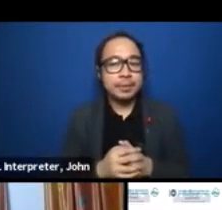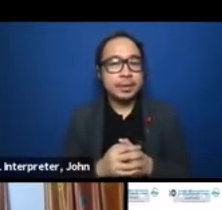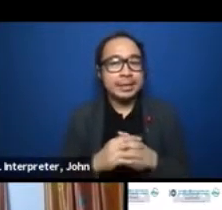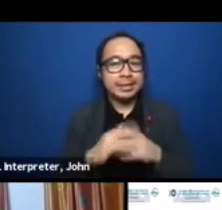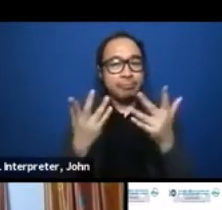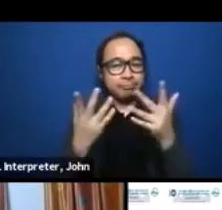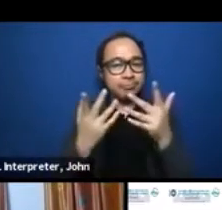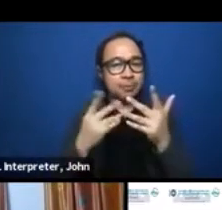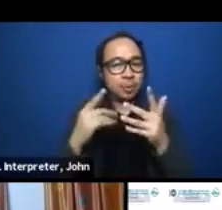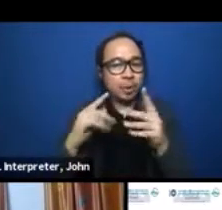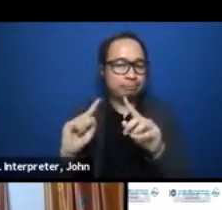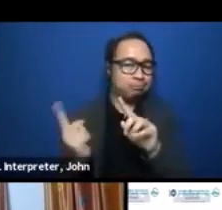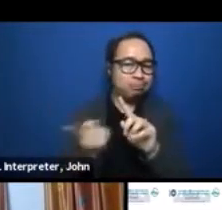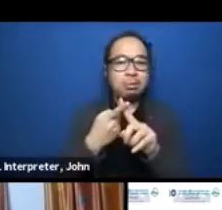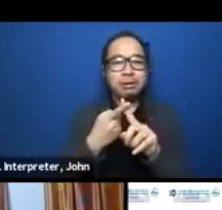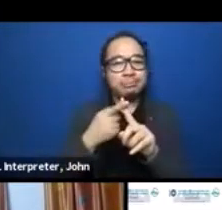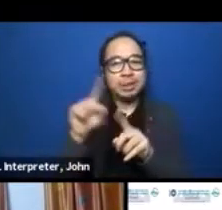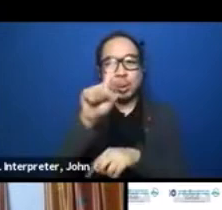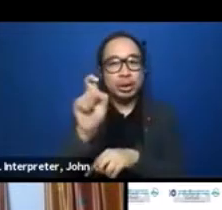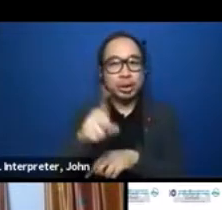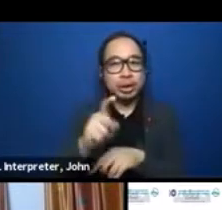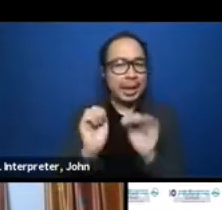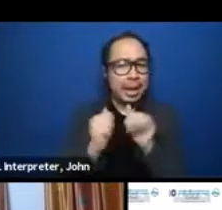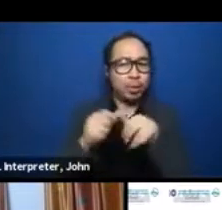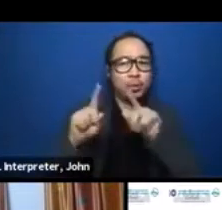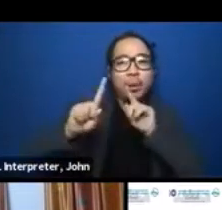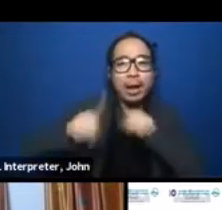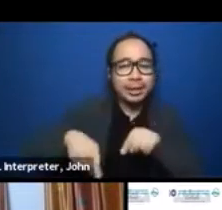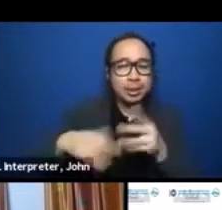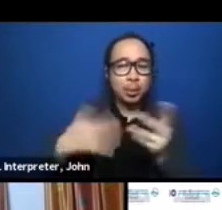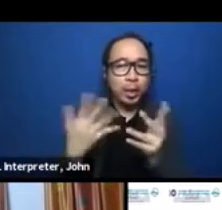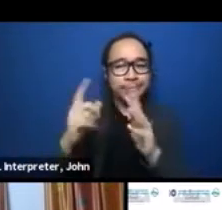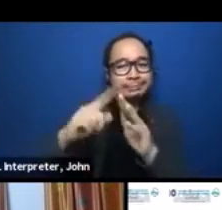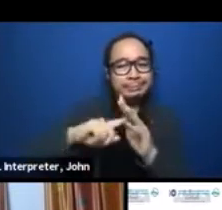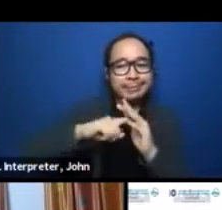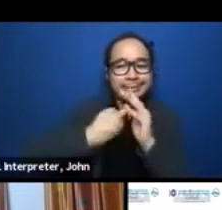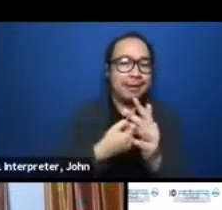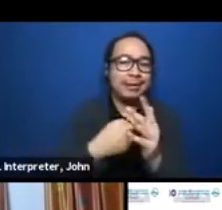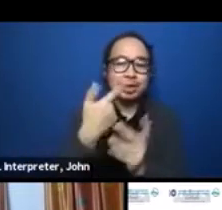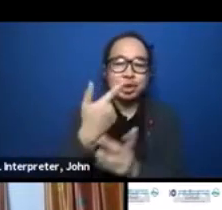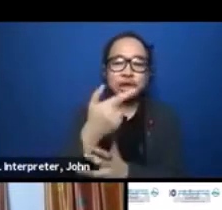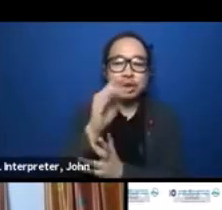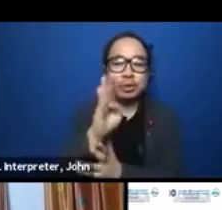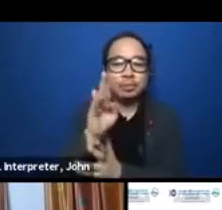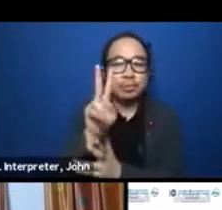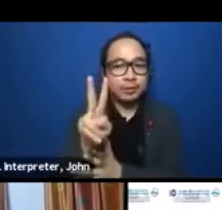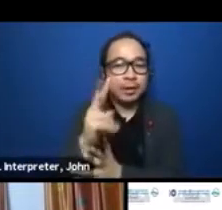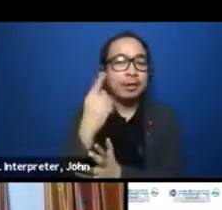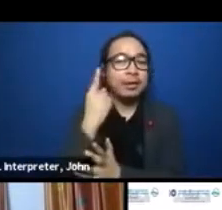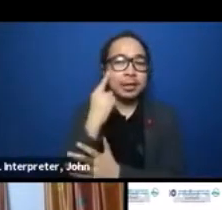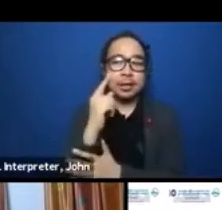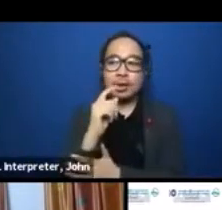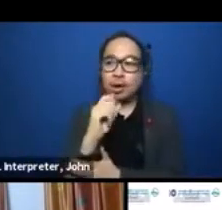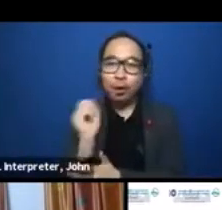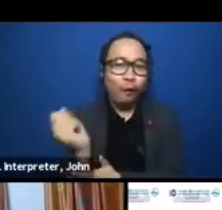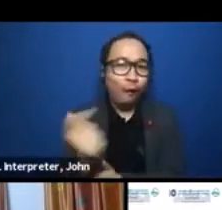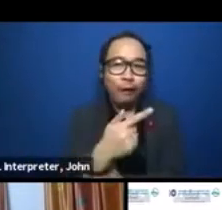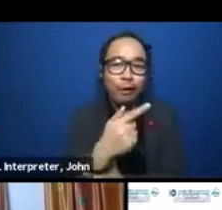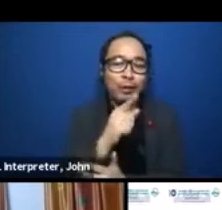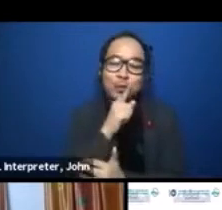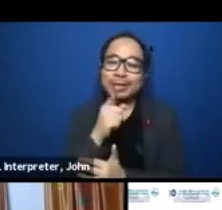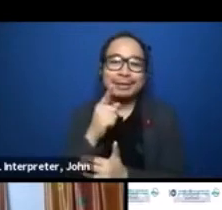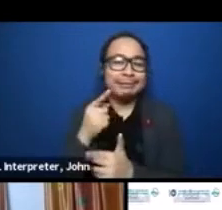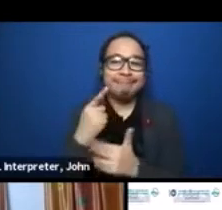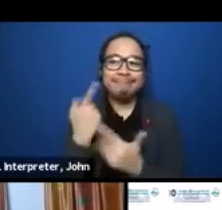the main question on how to address the root cause of this gender-based violence. I think all of us are struggling